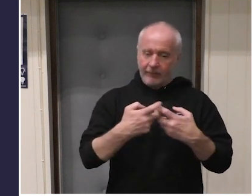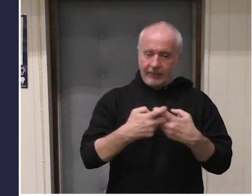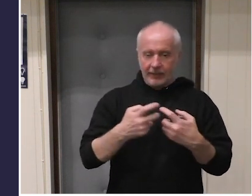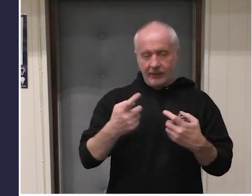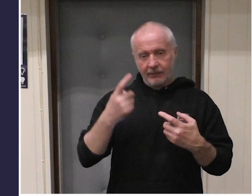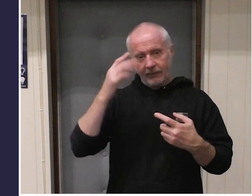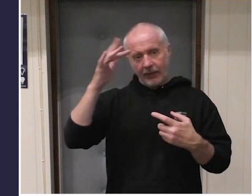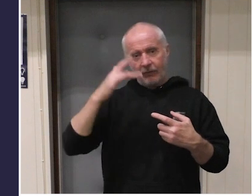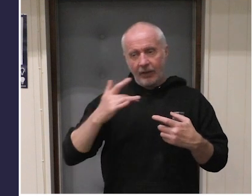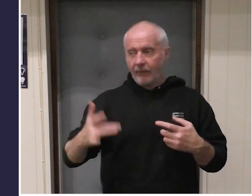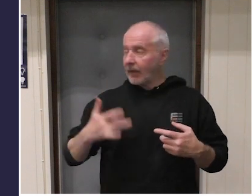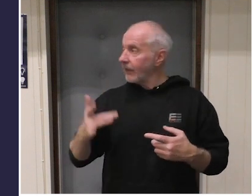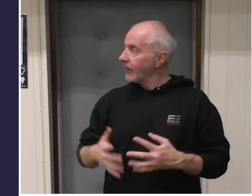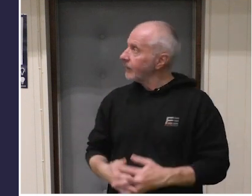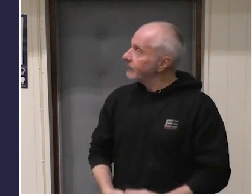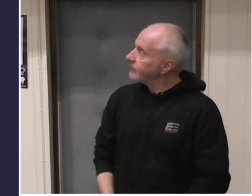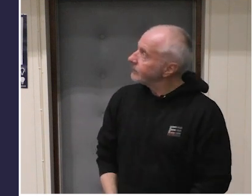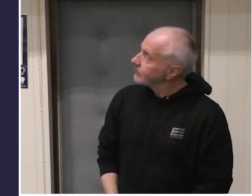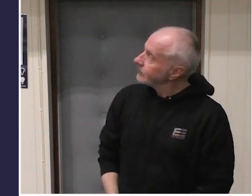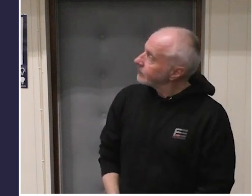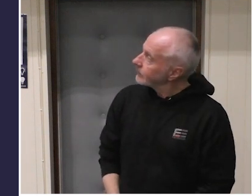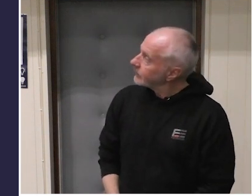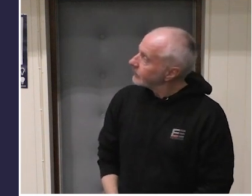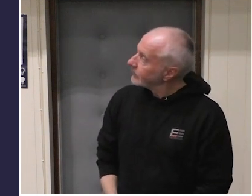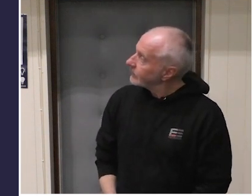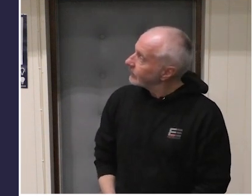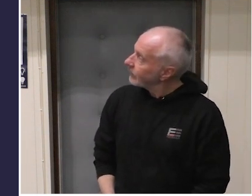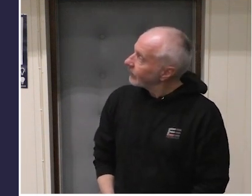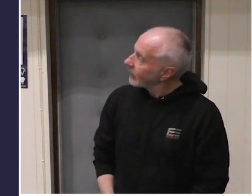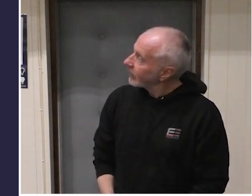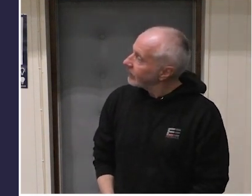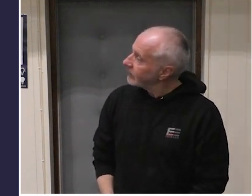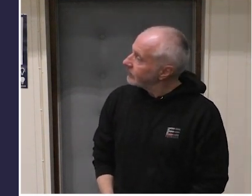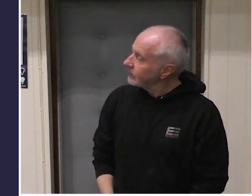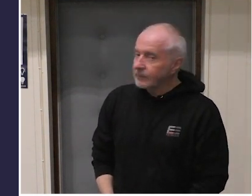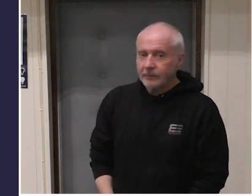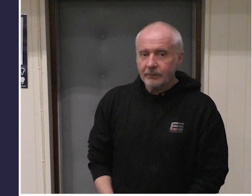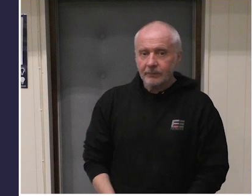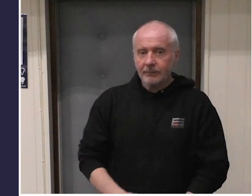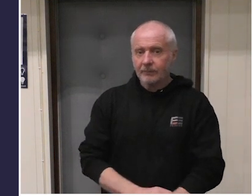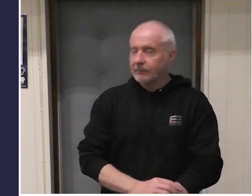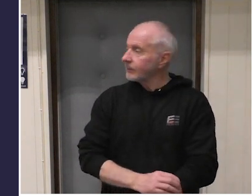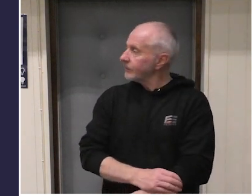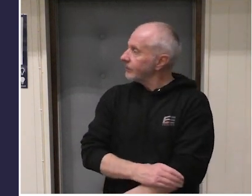Right, so everyone must have seen this. Tell me if I'm running out of time.